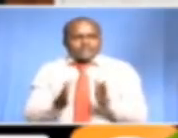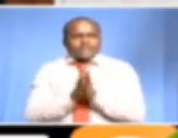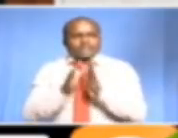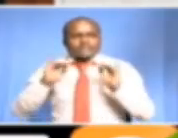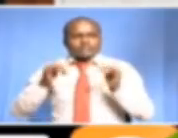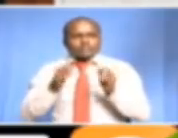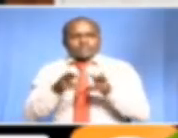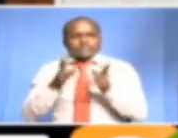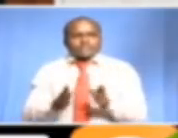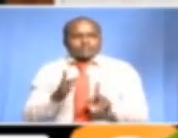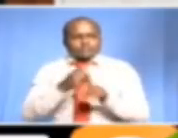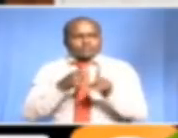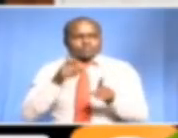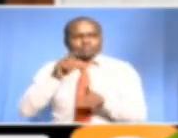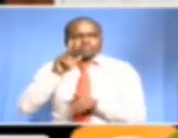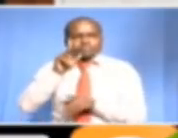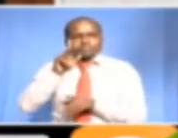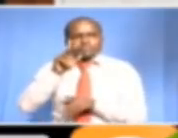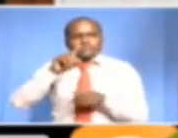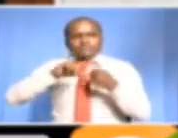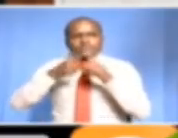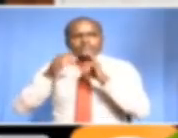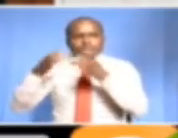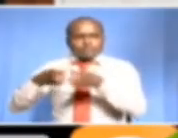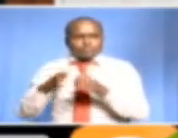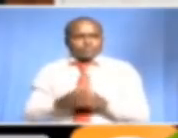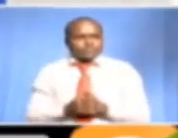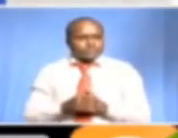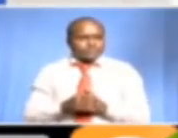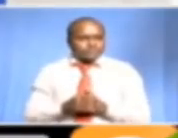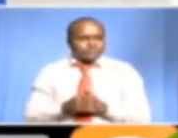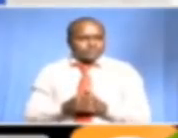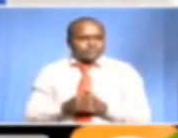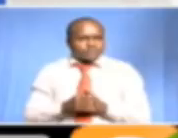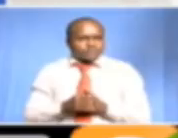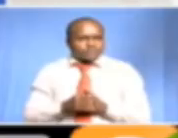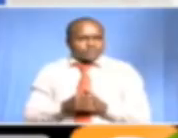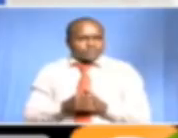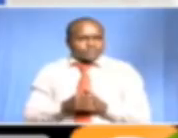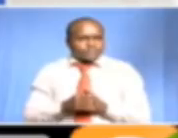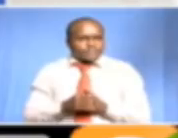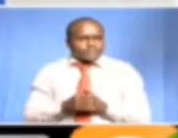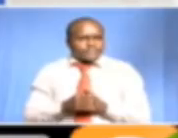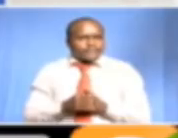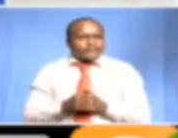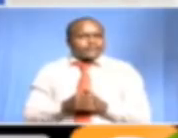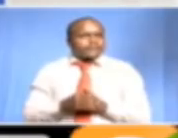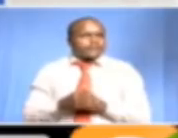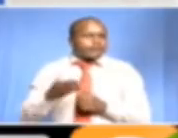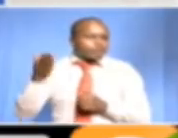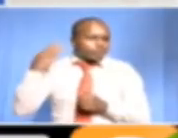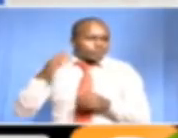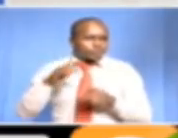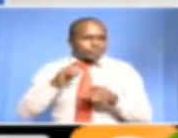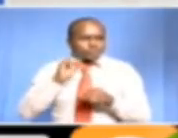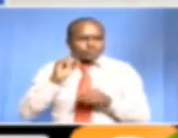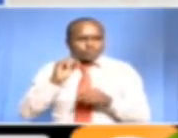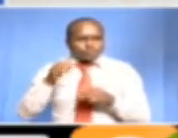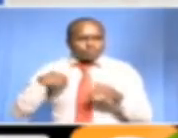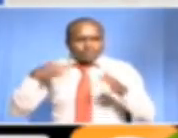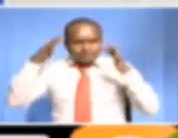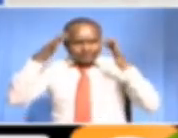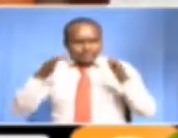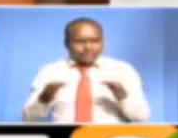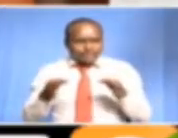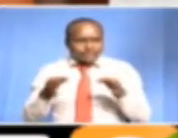Standard Group. You know, back then at Likoni Road, I remember Likoni and I&M building. So I decided that really,